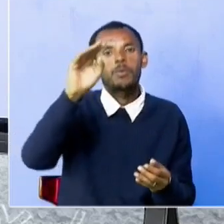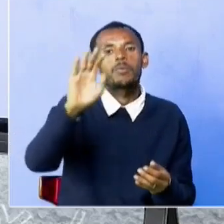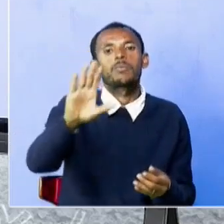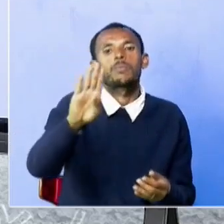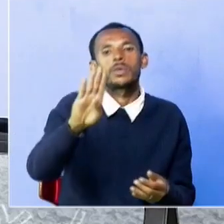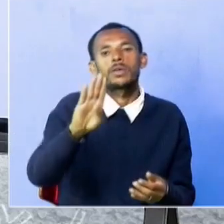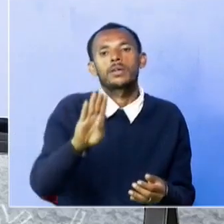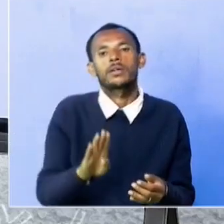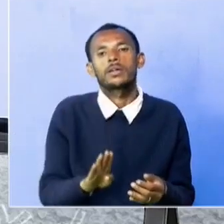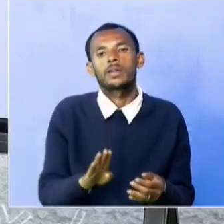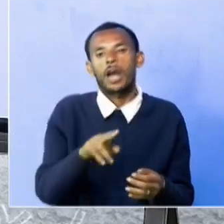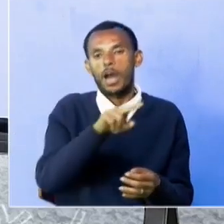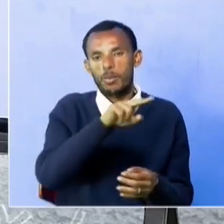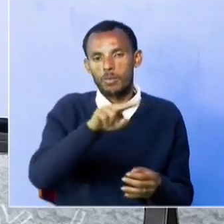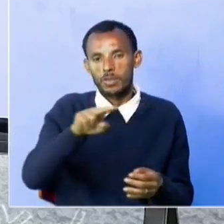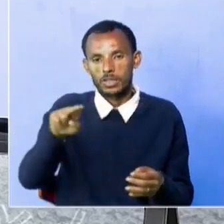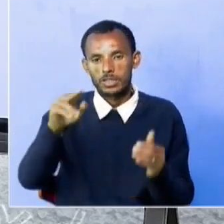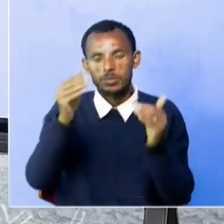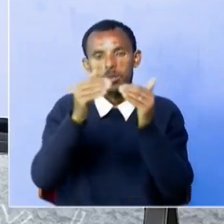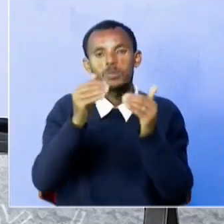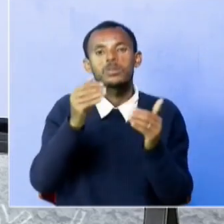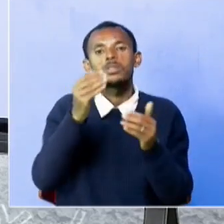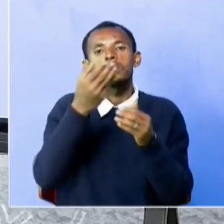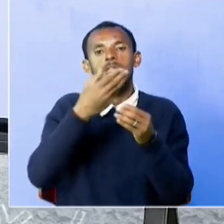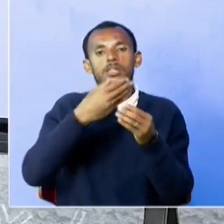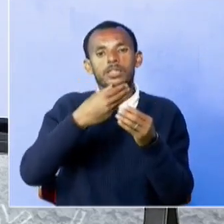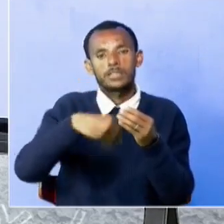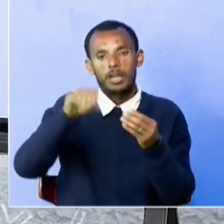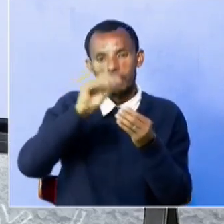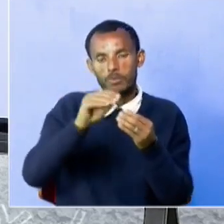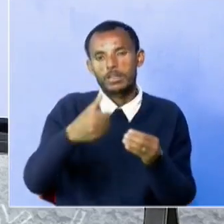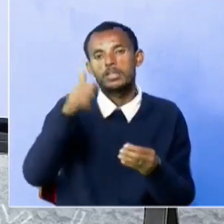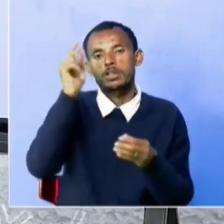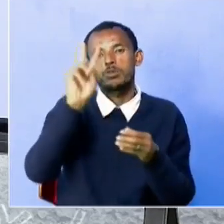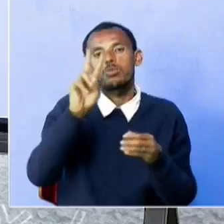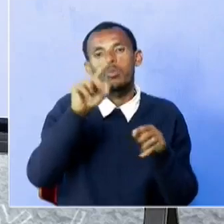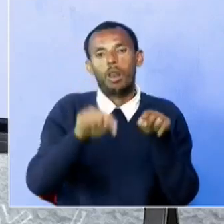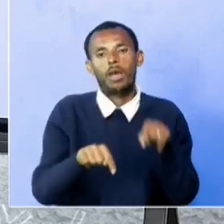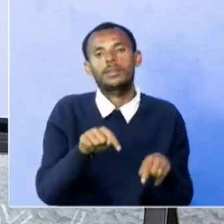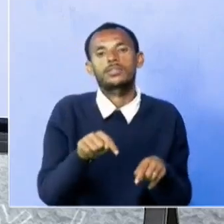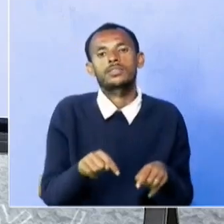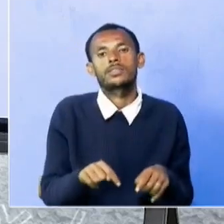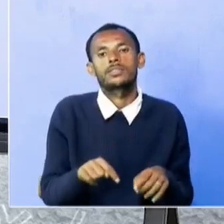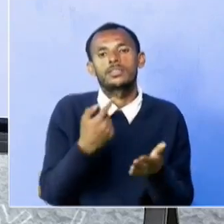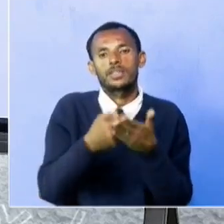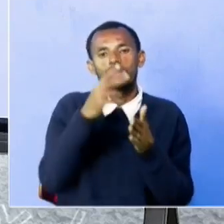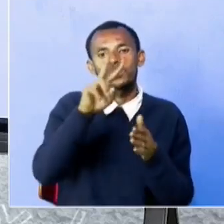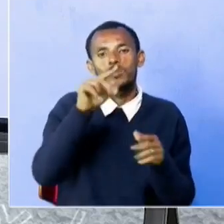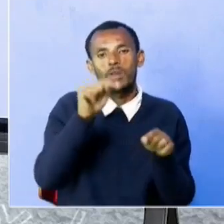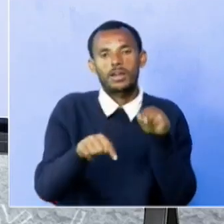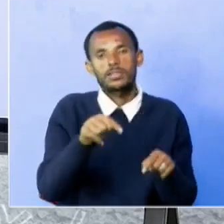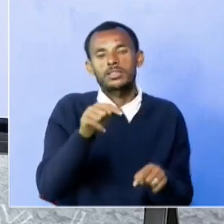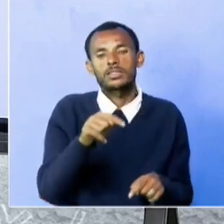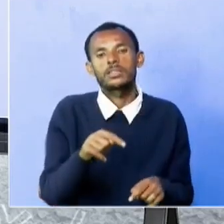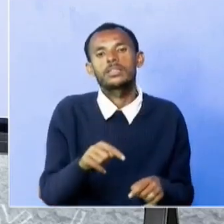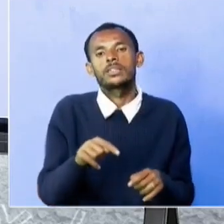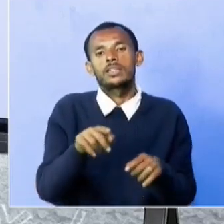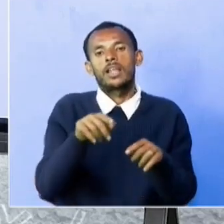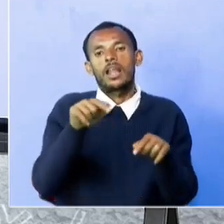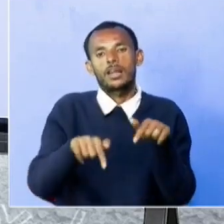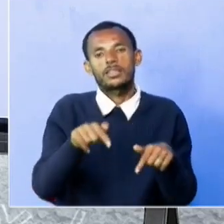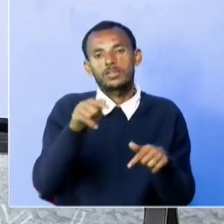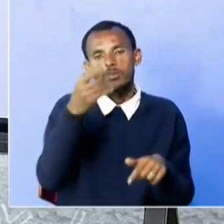the hypotenuse is equals to the sum of the square of the other two legs. Okay, so these two are the legs